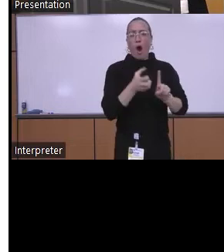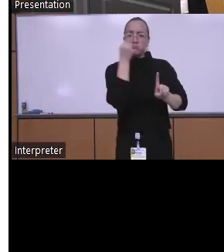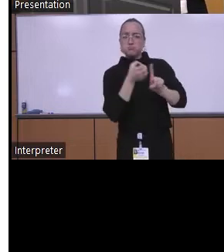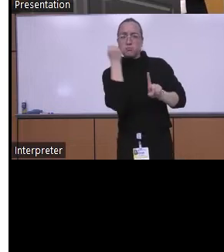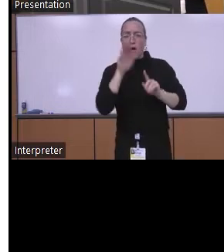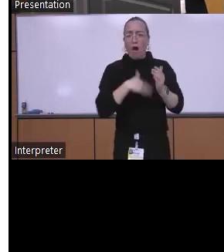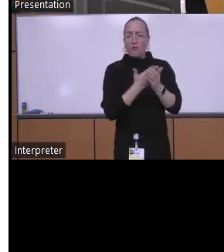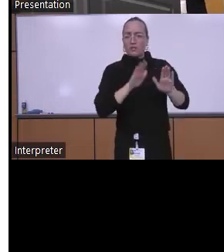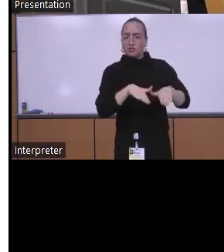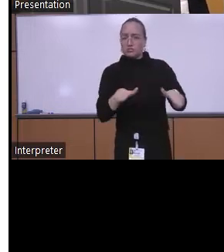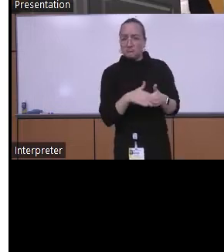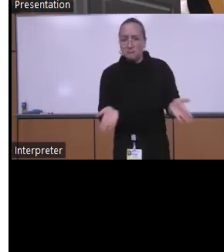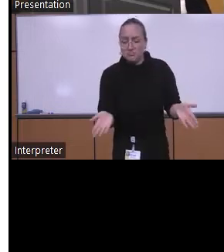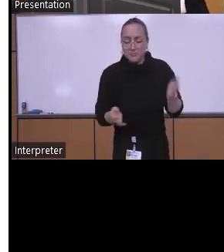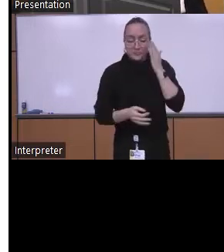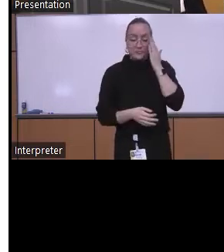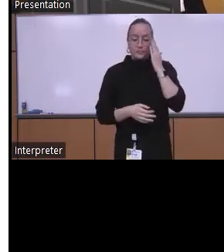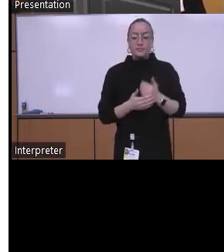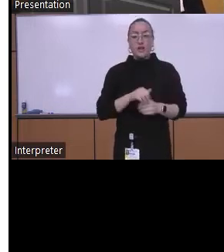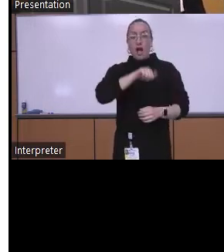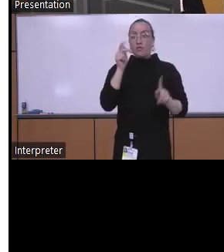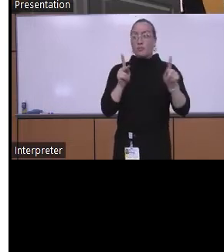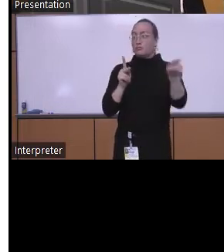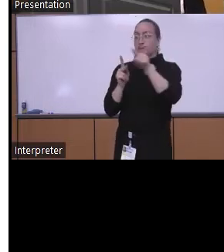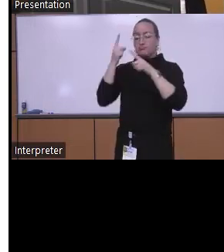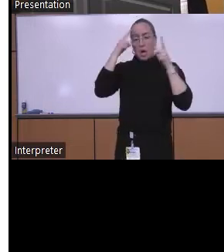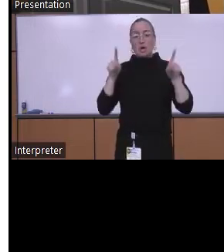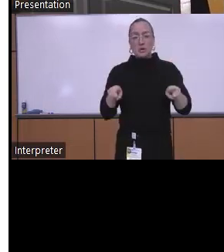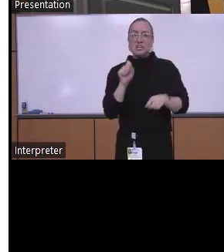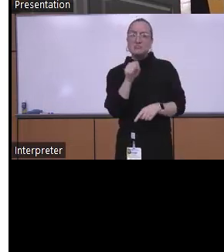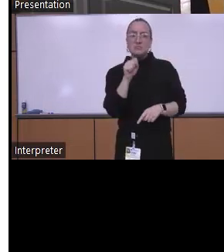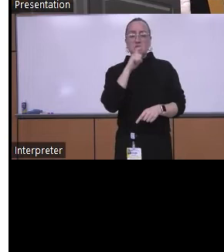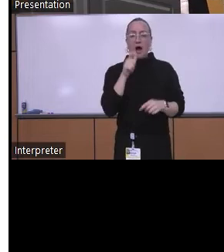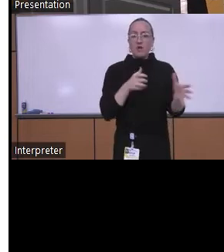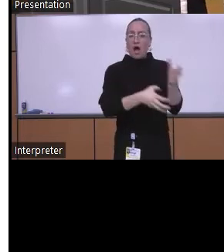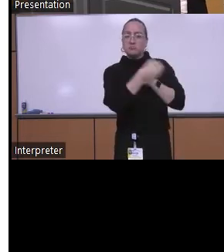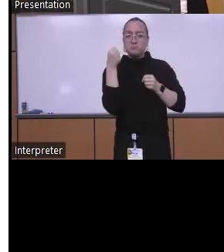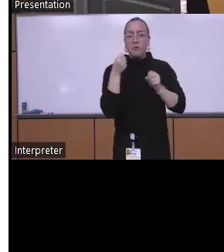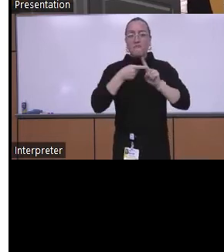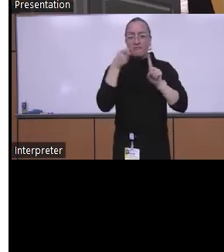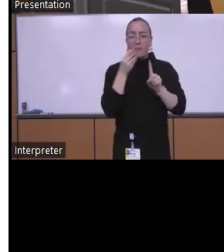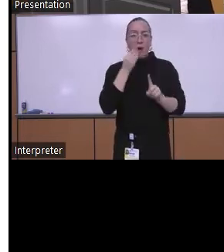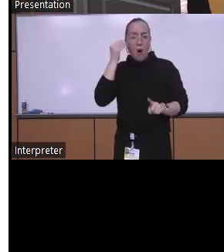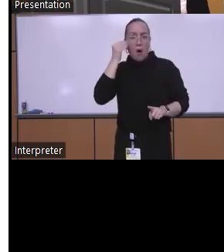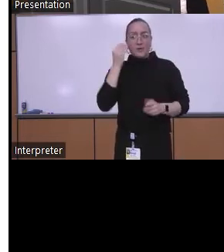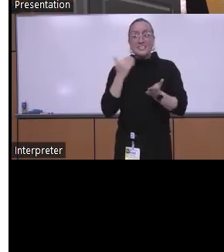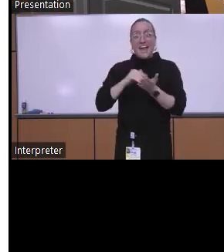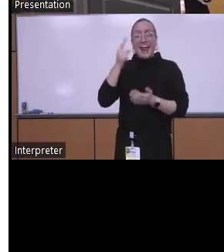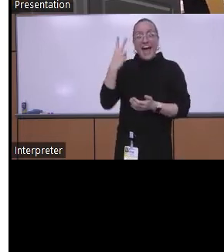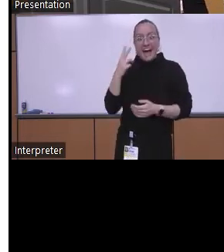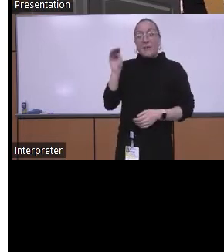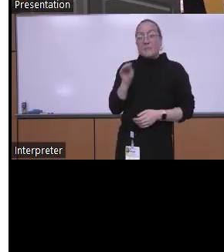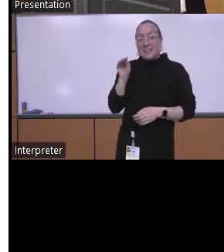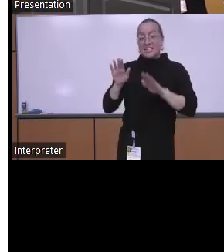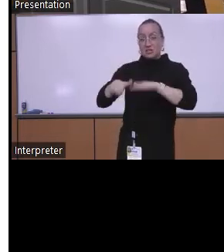Welfare League of America, disability advocates, and other witnesses agreed. The American Academy of Pediatrics noted that of the 500,000 kids in foster care,